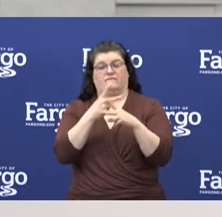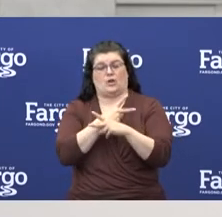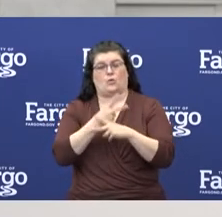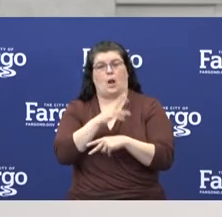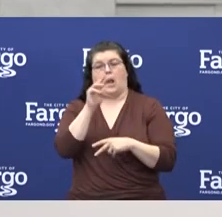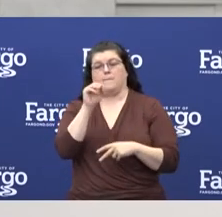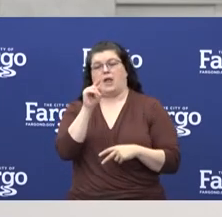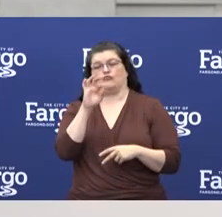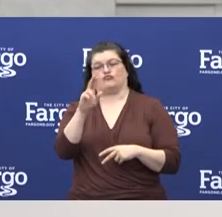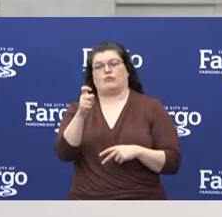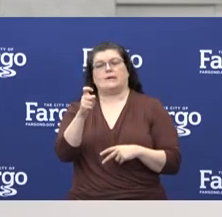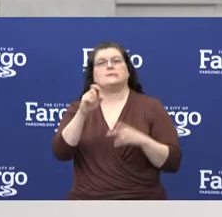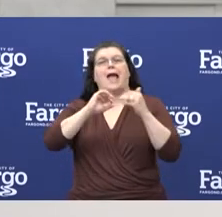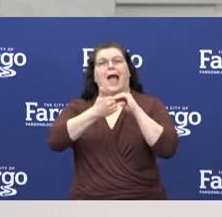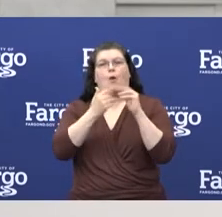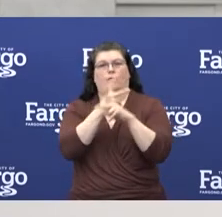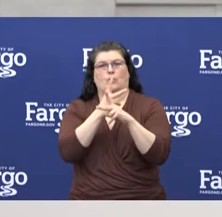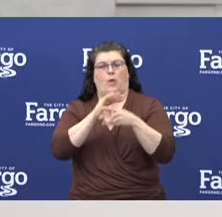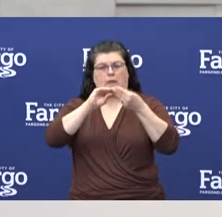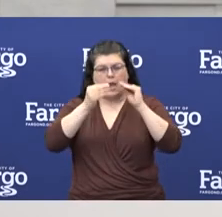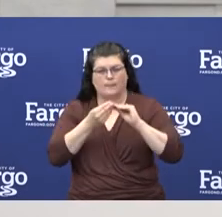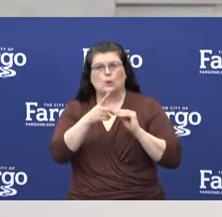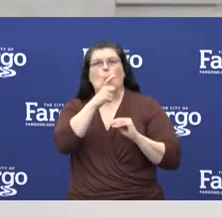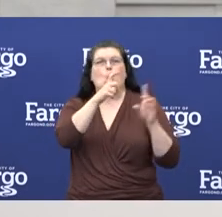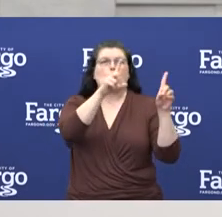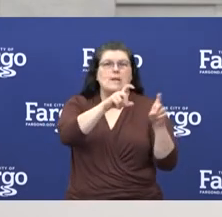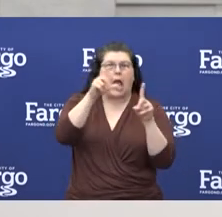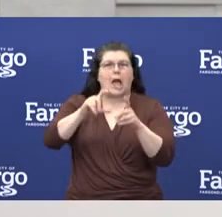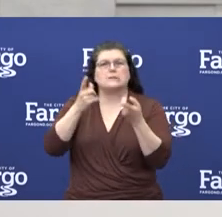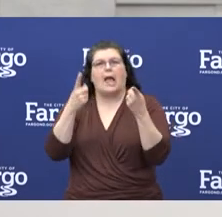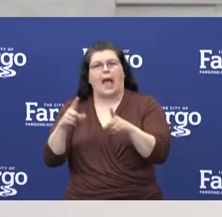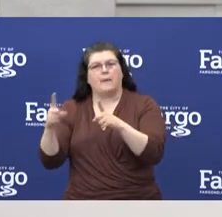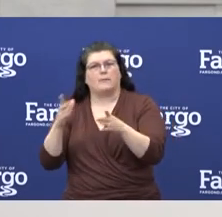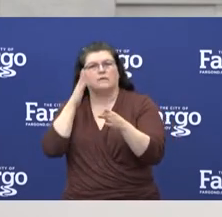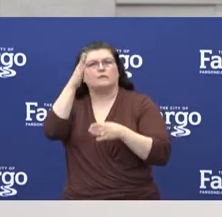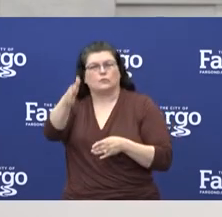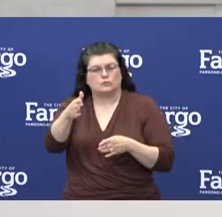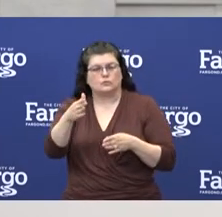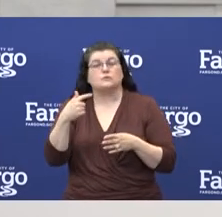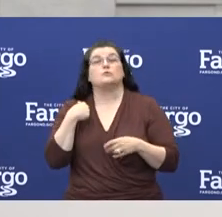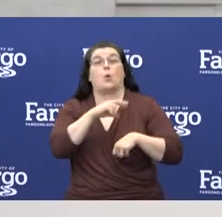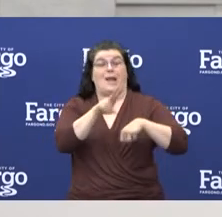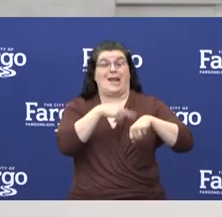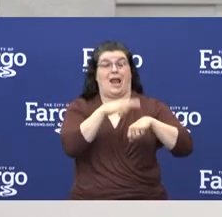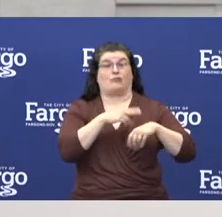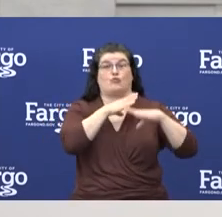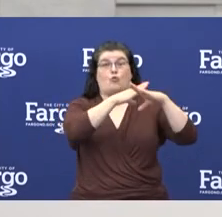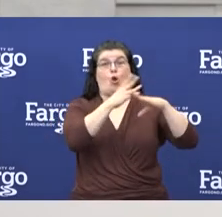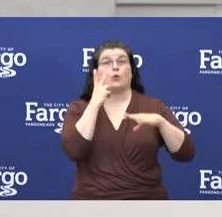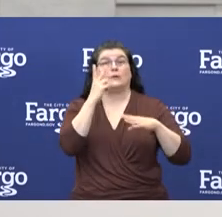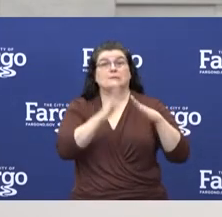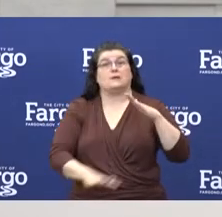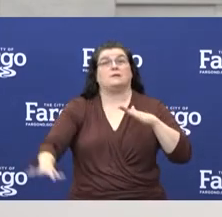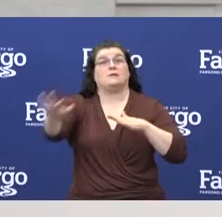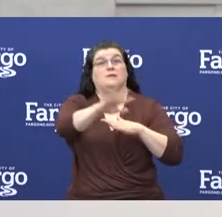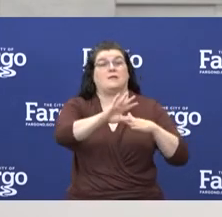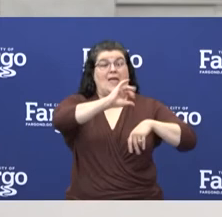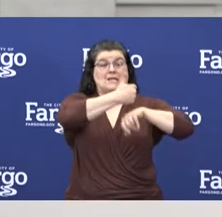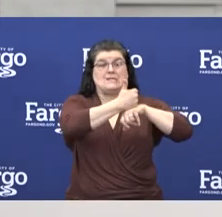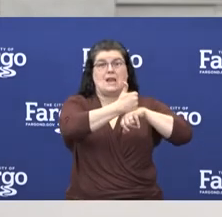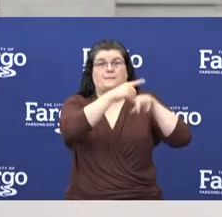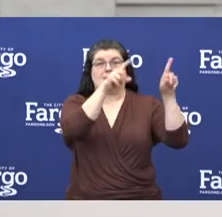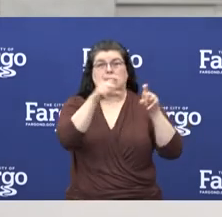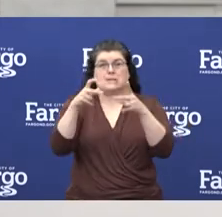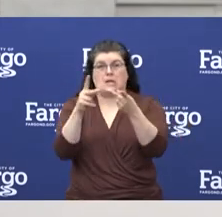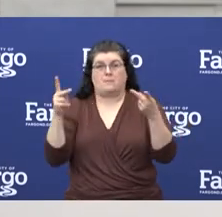test and how we're going forward. You'll see the National Guard out in the community, and in the community, they all set up test sites where they will